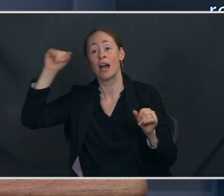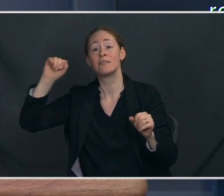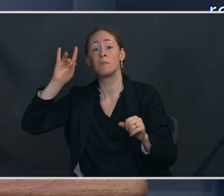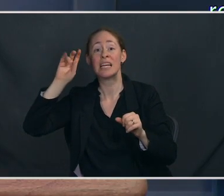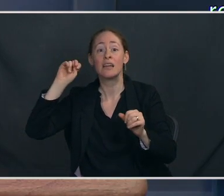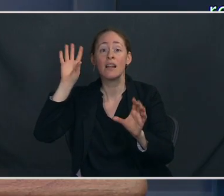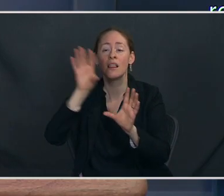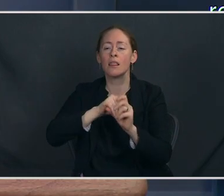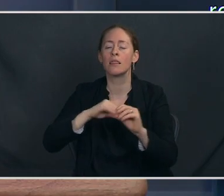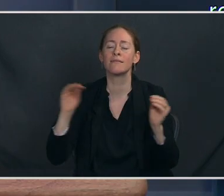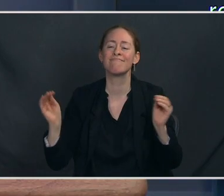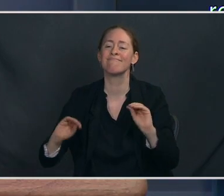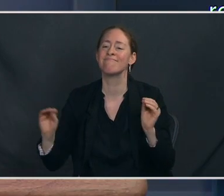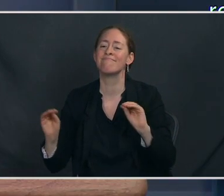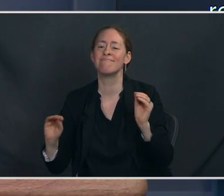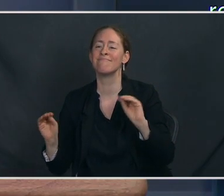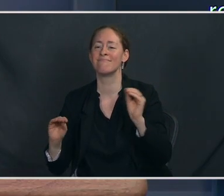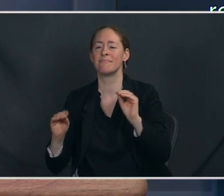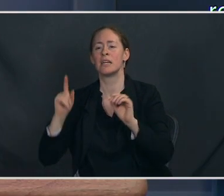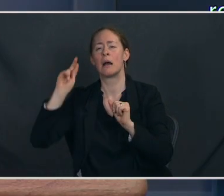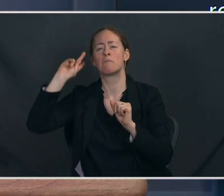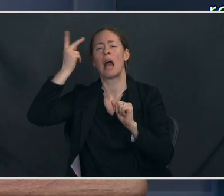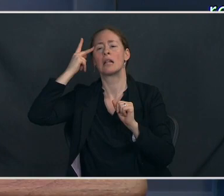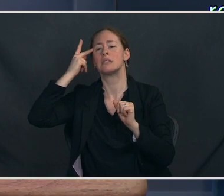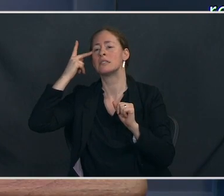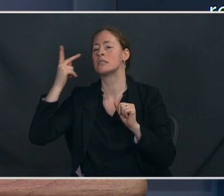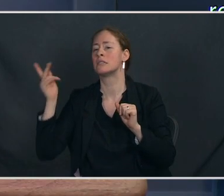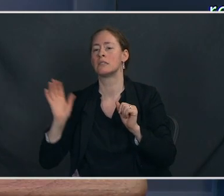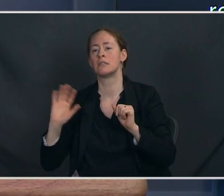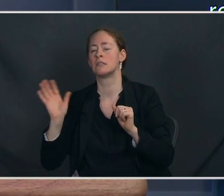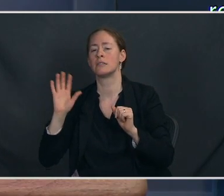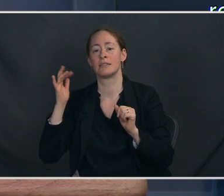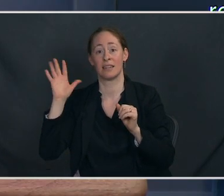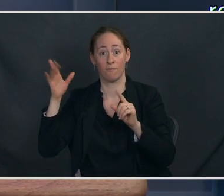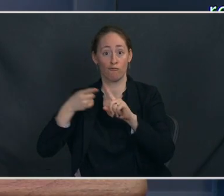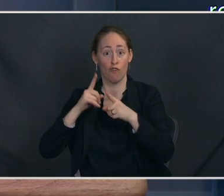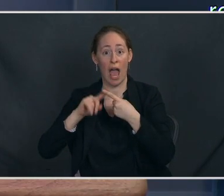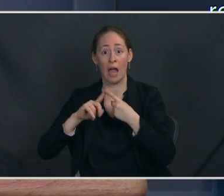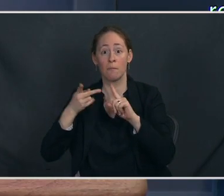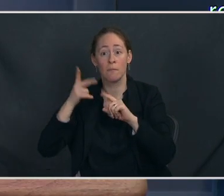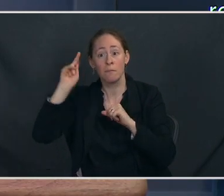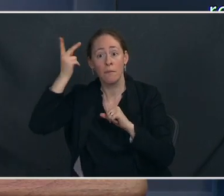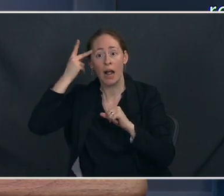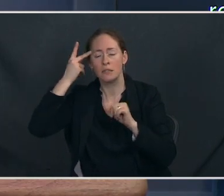is not front and center for his mind in general at this point in time. He's focused on getting the pandemic under control.